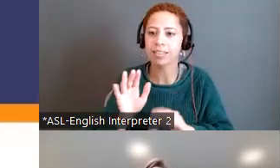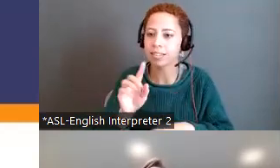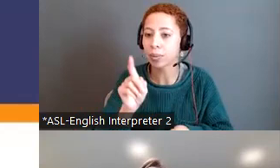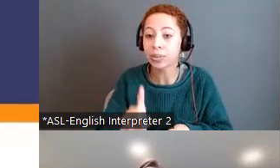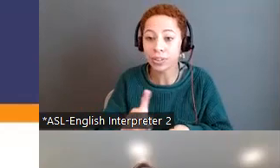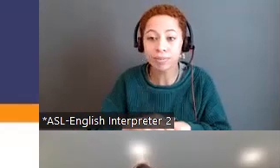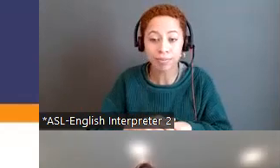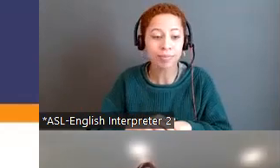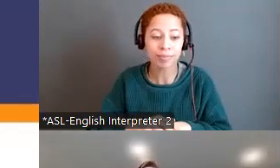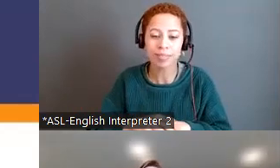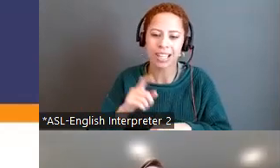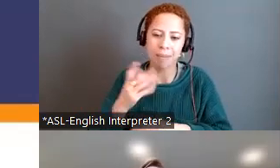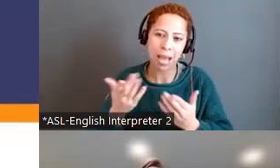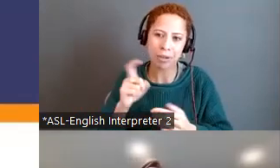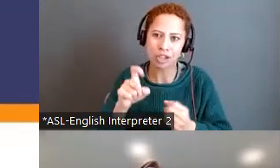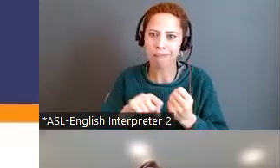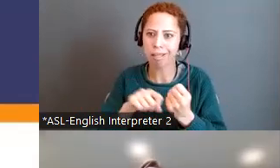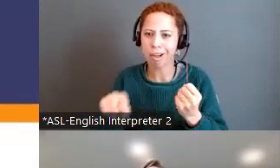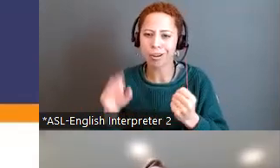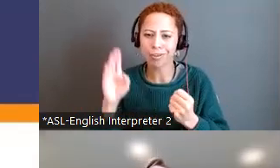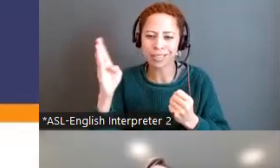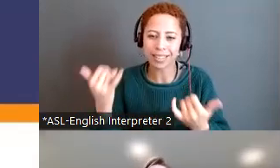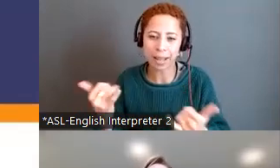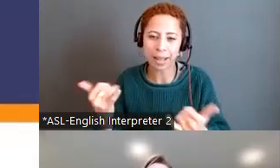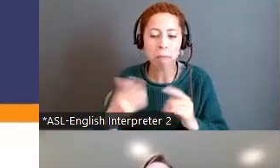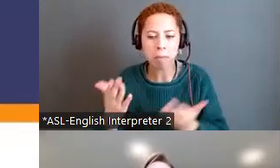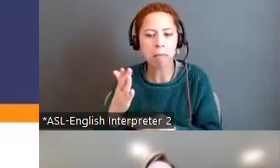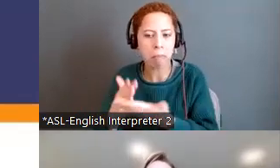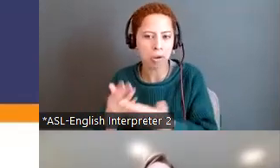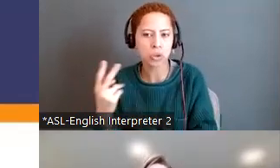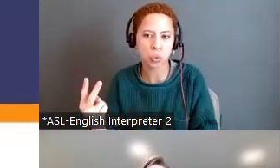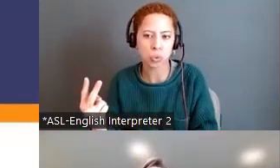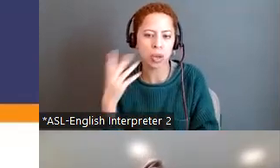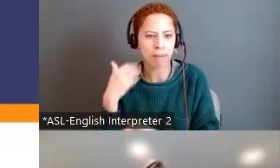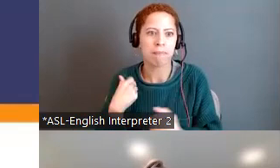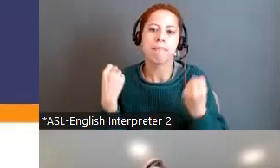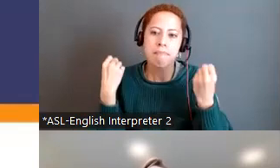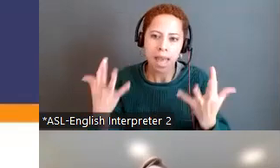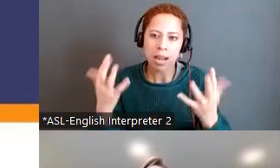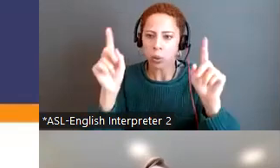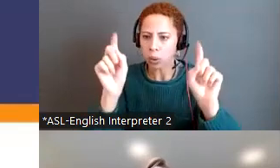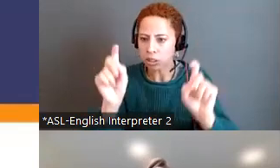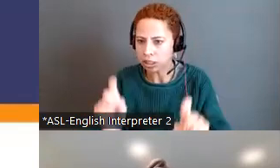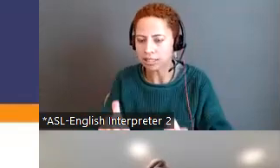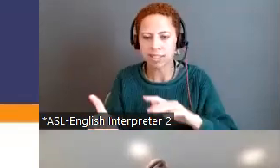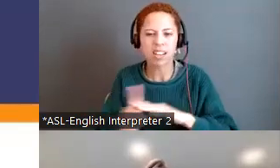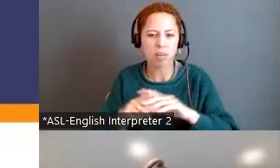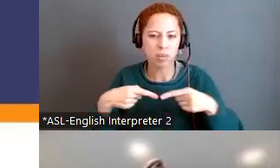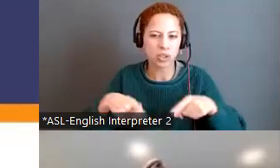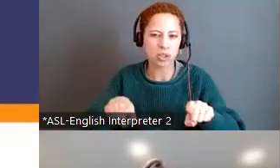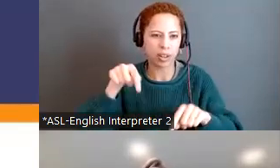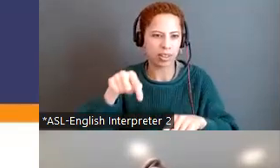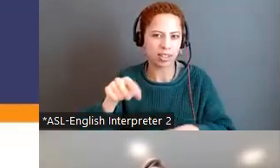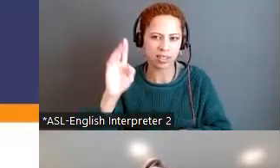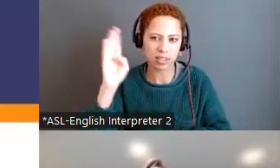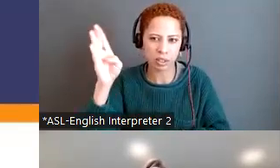Maybe we should have made this a little bit longer, but we are thinking about doing maybe a part 2 because there's so many questions that have come up during the session. So thank you for